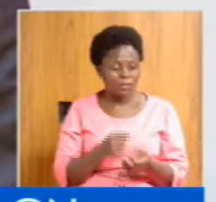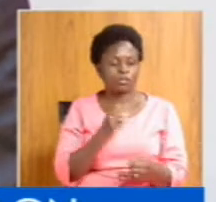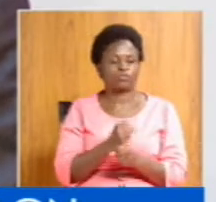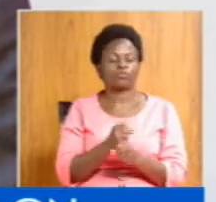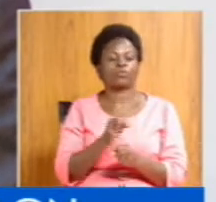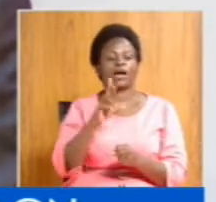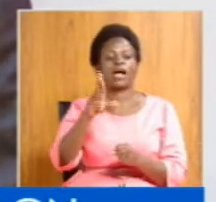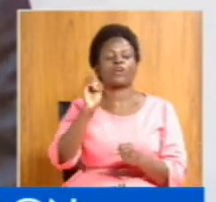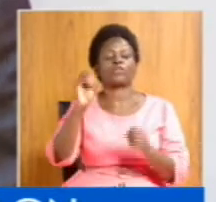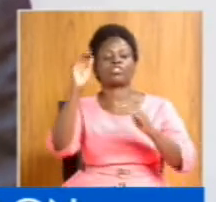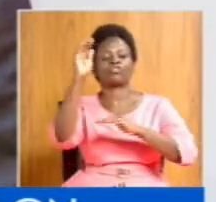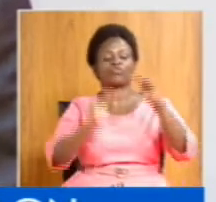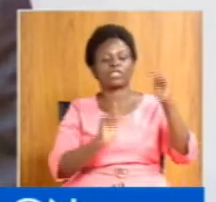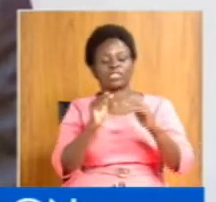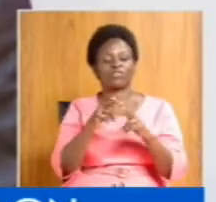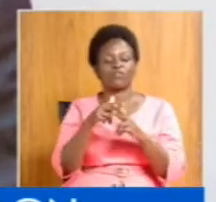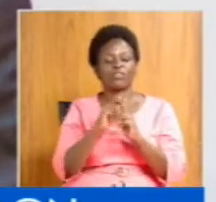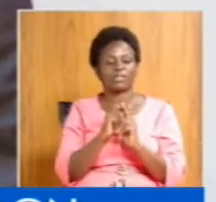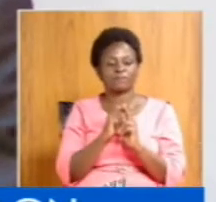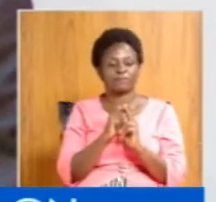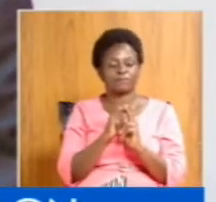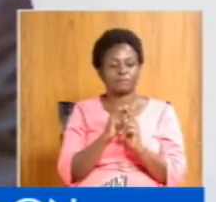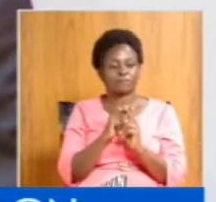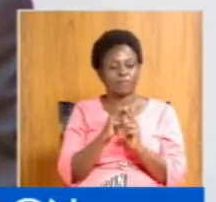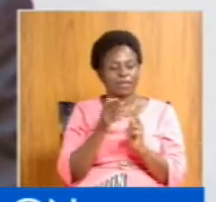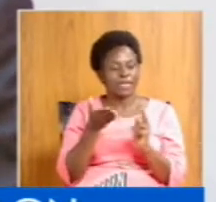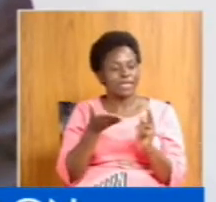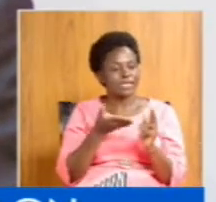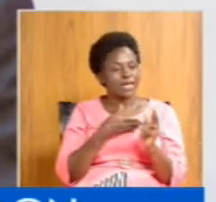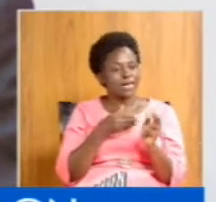restructuring of loans it had with